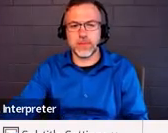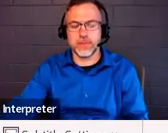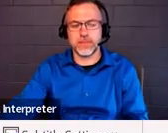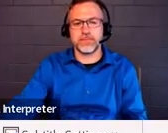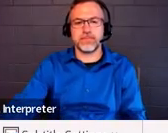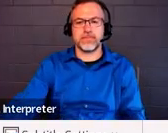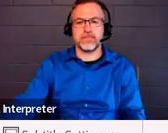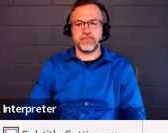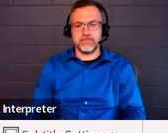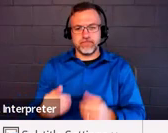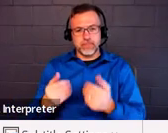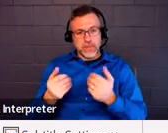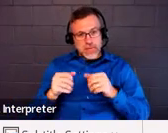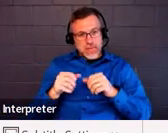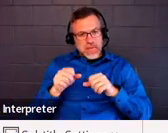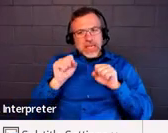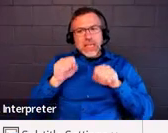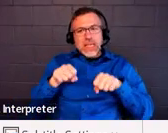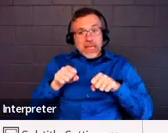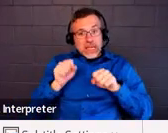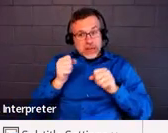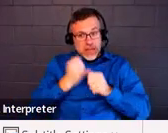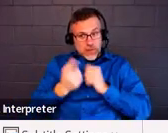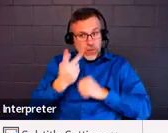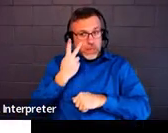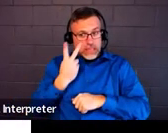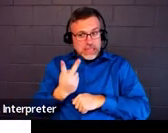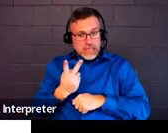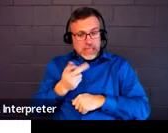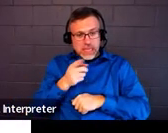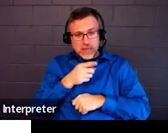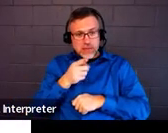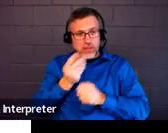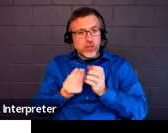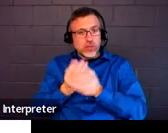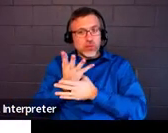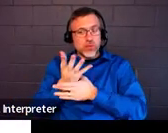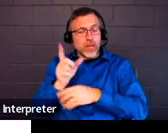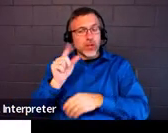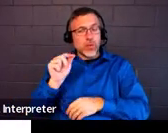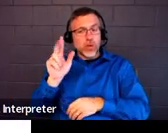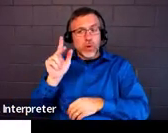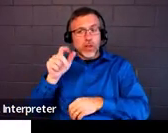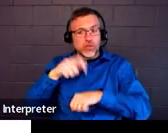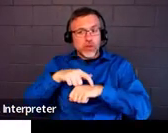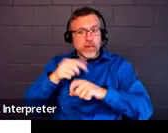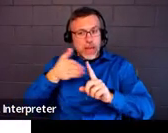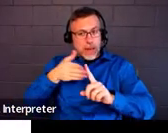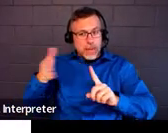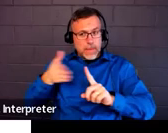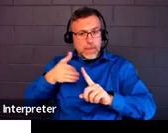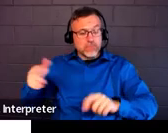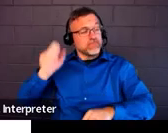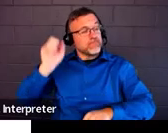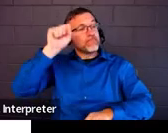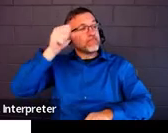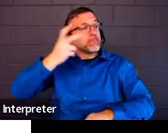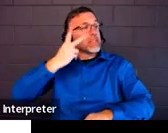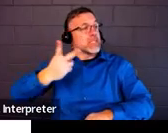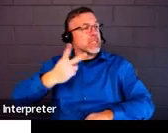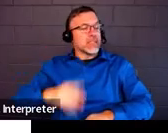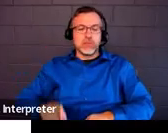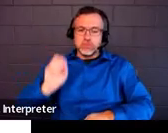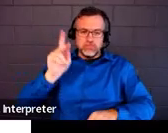Can someone confirm that you can see spring 2023 timeline in yellow? Yes. Yep. Okay,